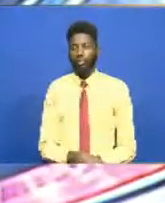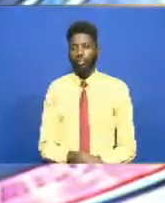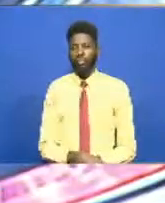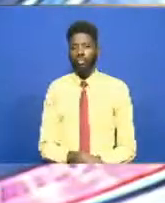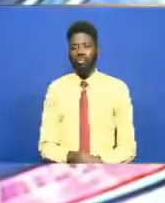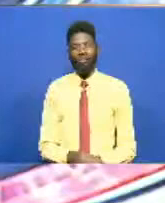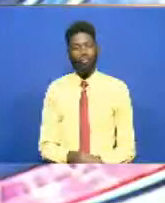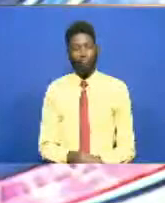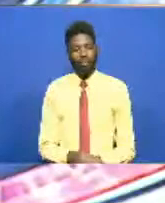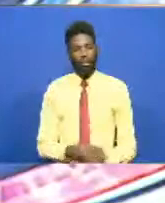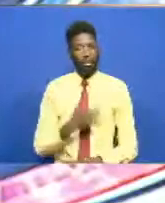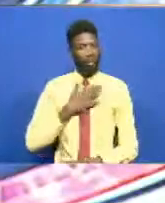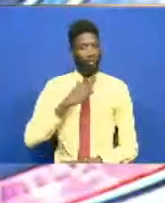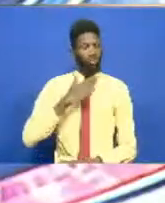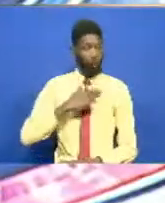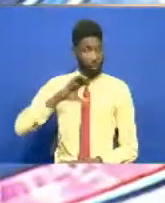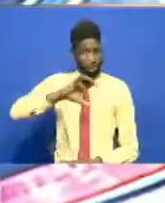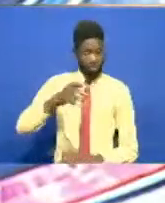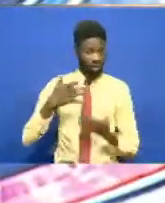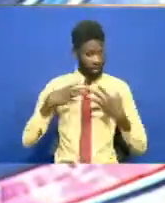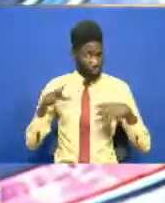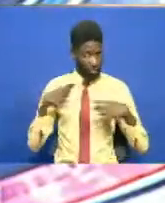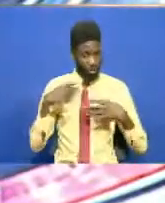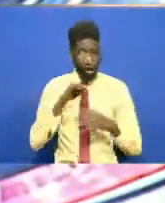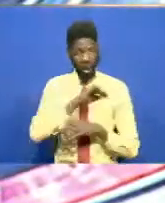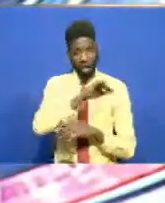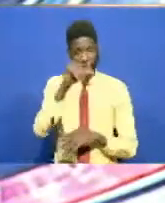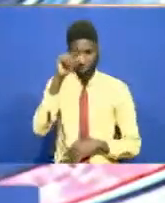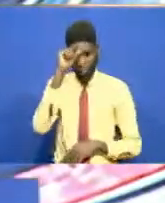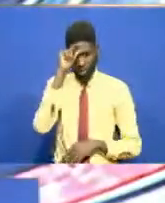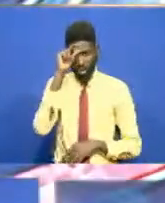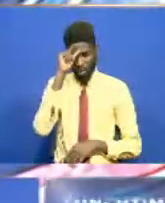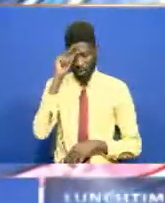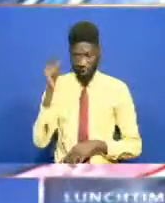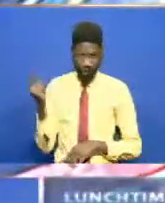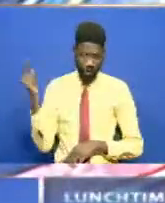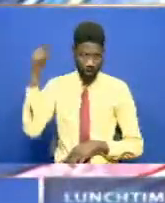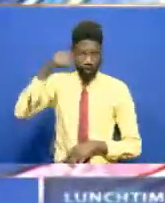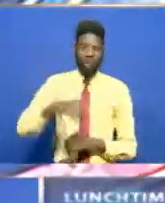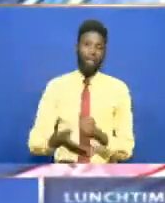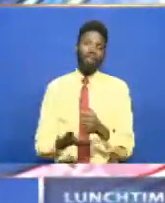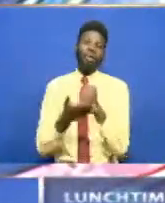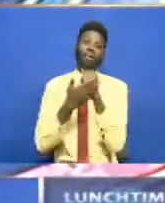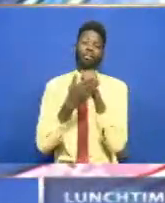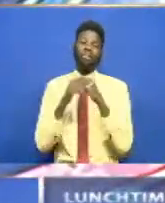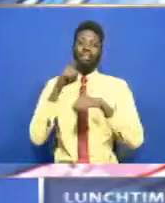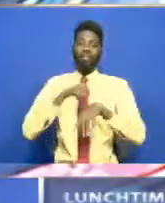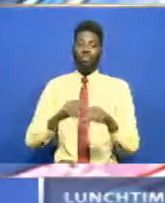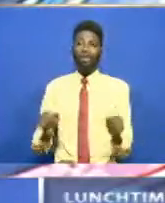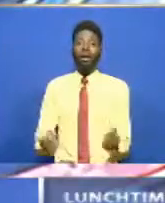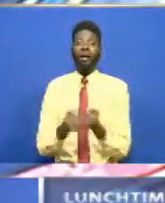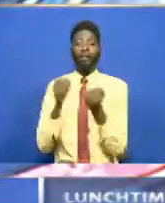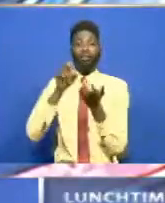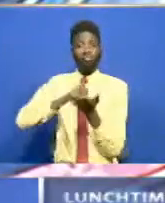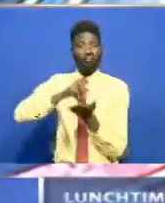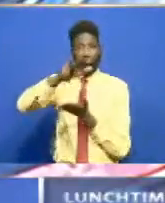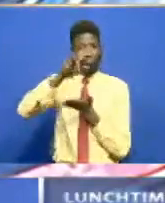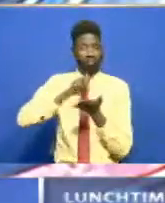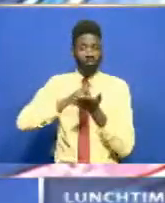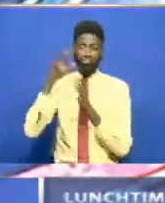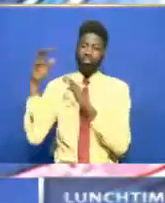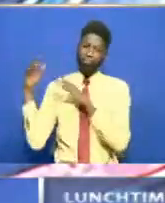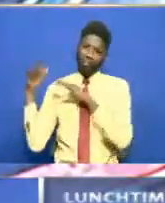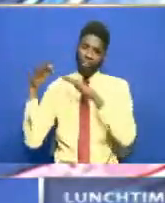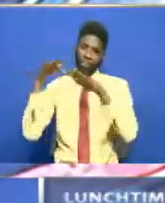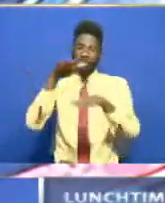And in Samburu County, residents are calling on the government to come to their rescue after a swarm of locusts invaded the